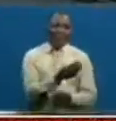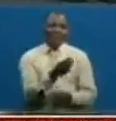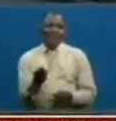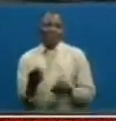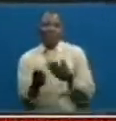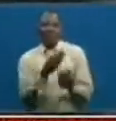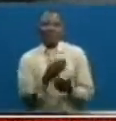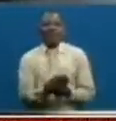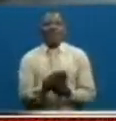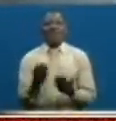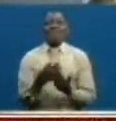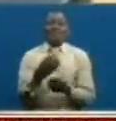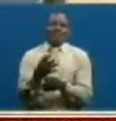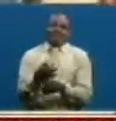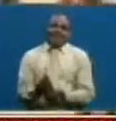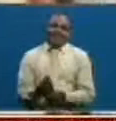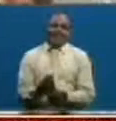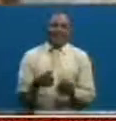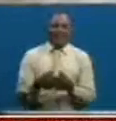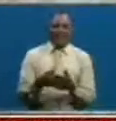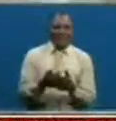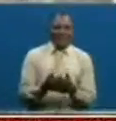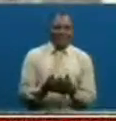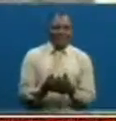materials accessible in a form